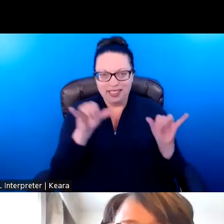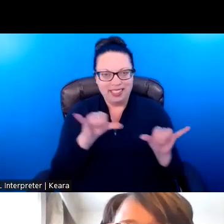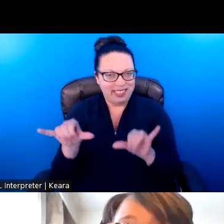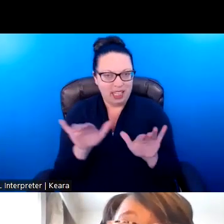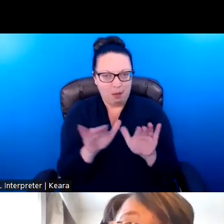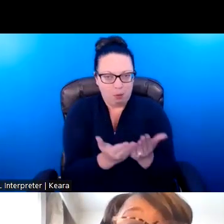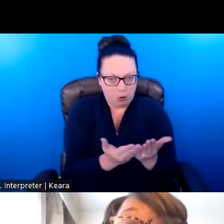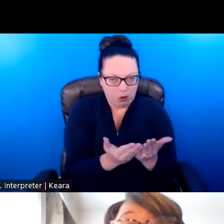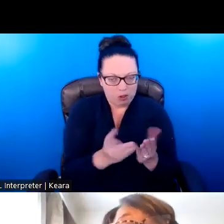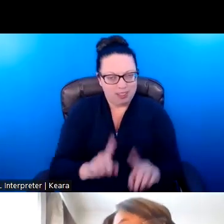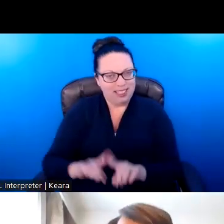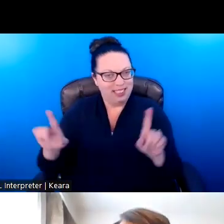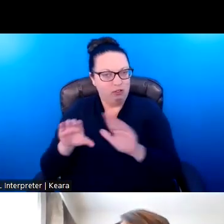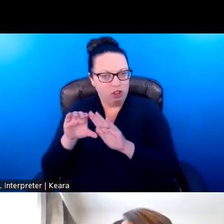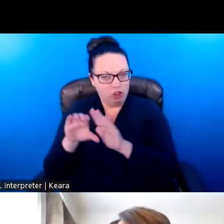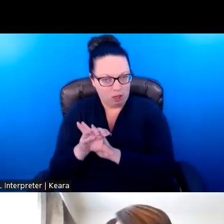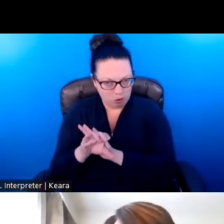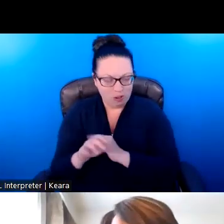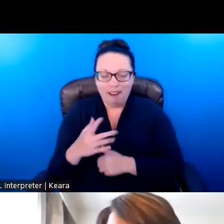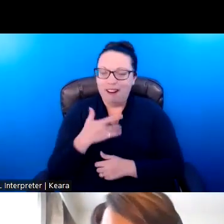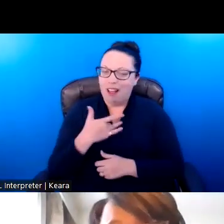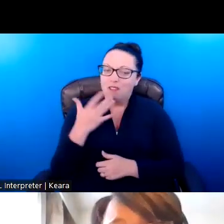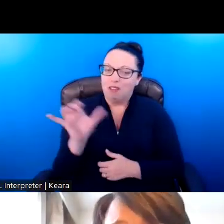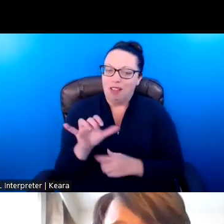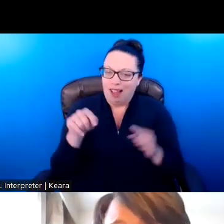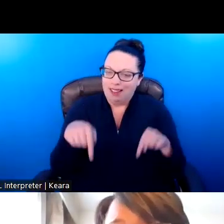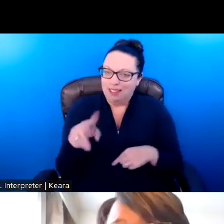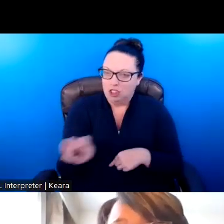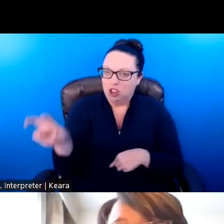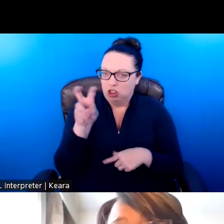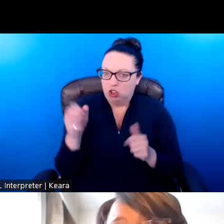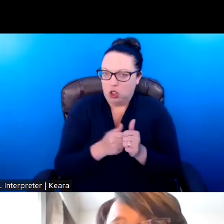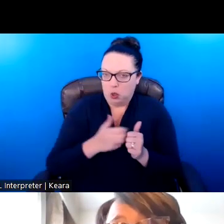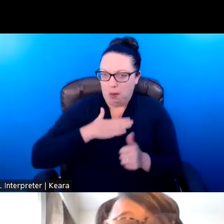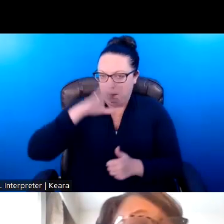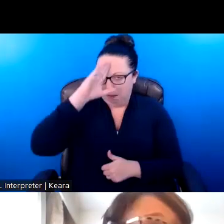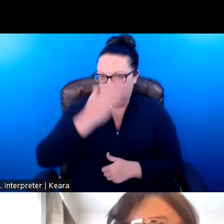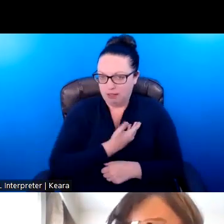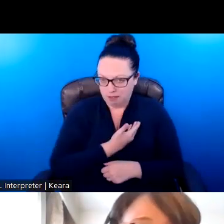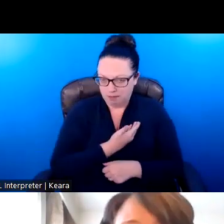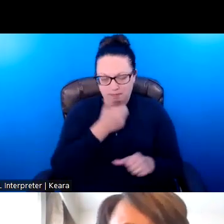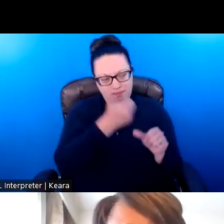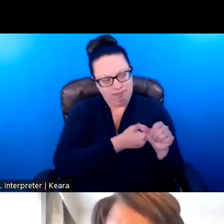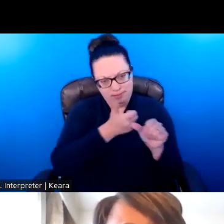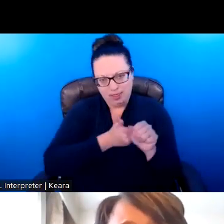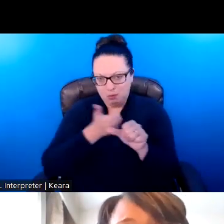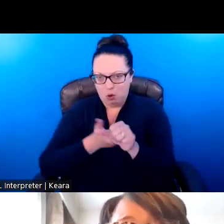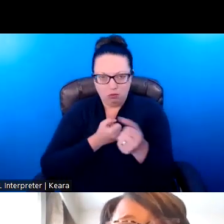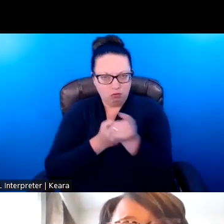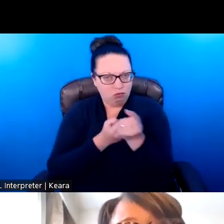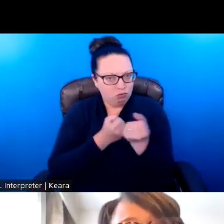chapter. And that's how I feel this journey has been with my son. Each phase of supporting my